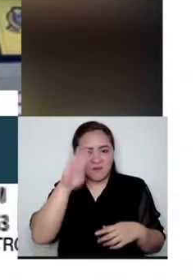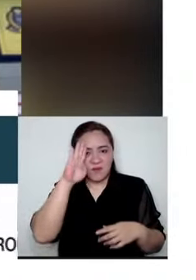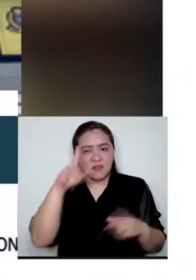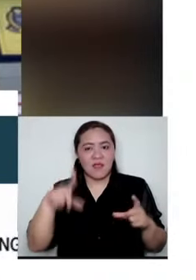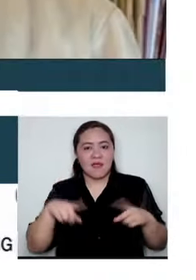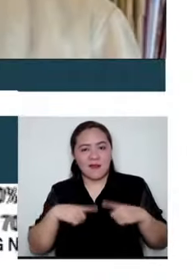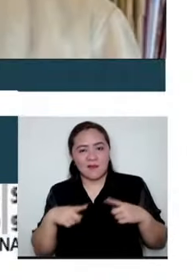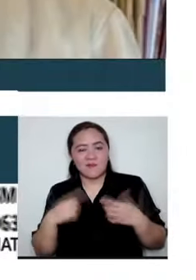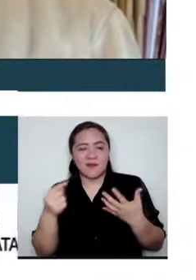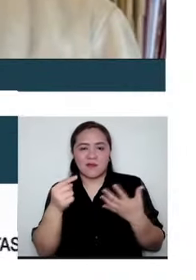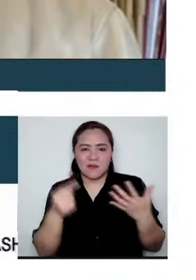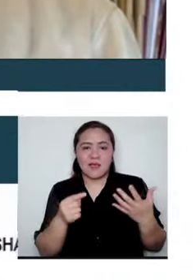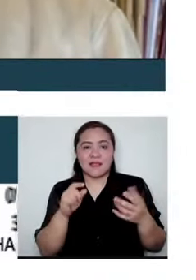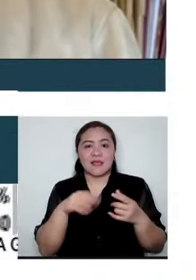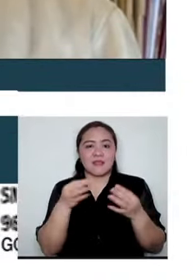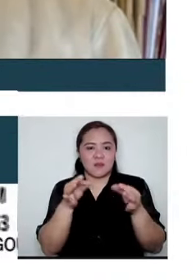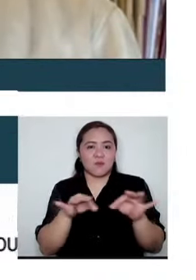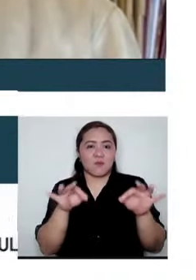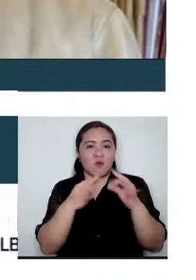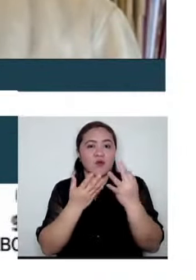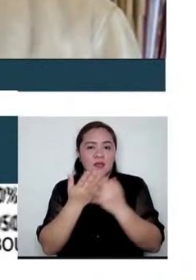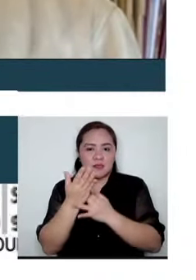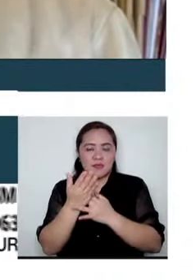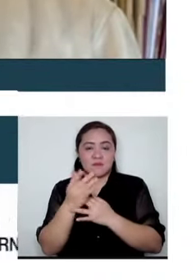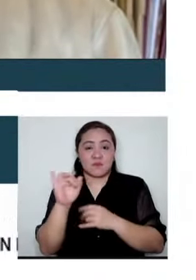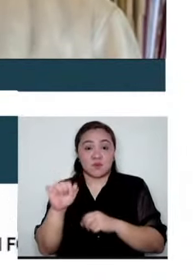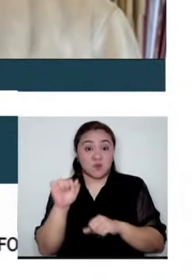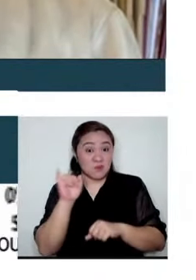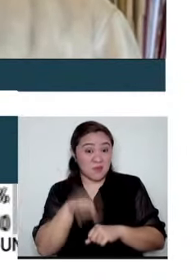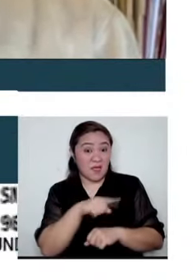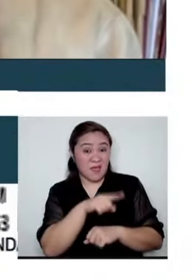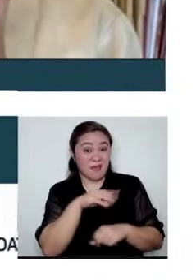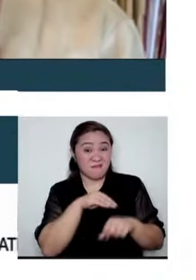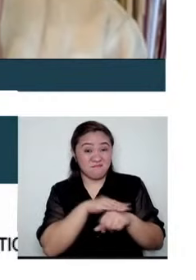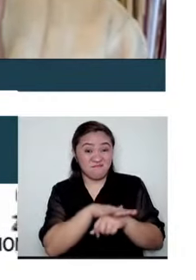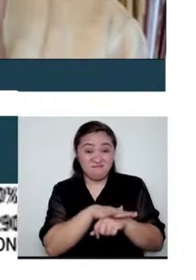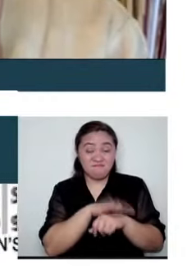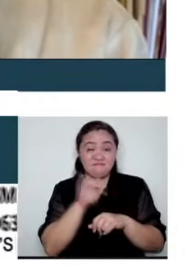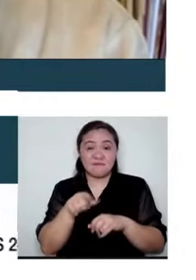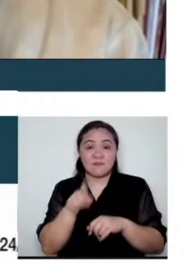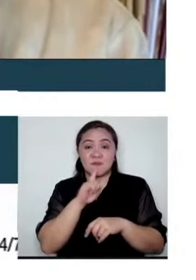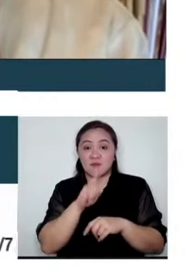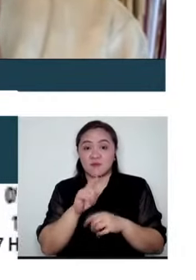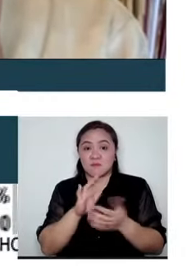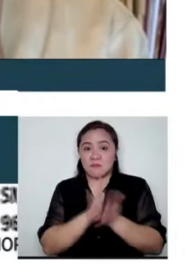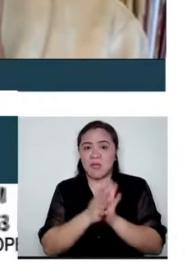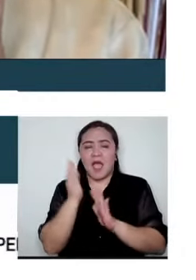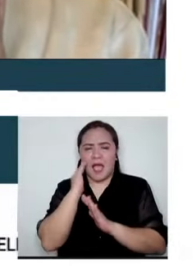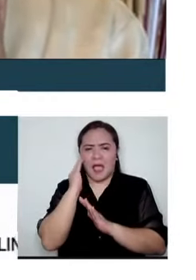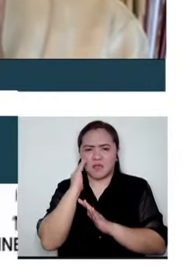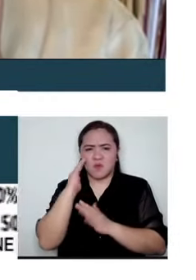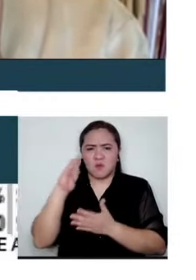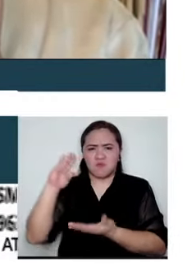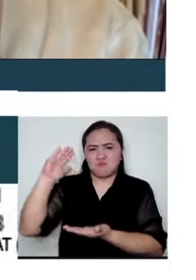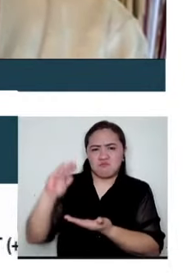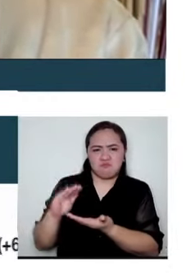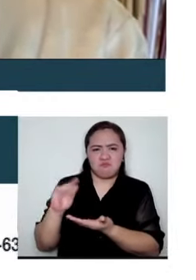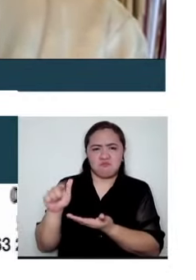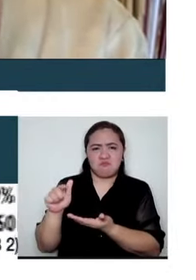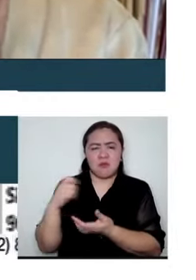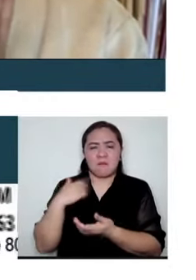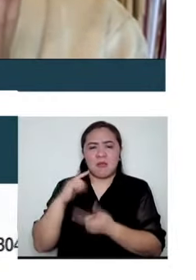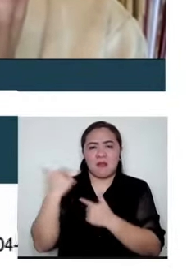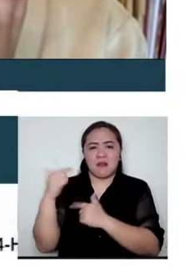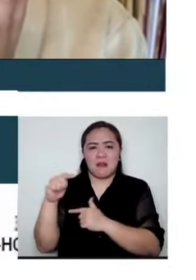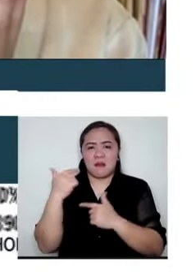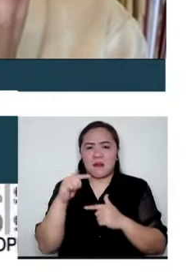depende talaga, and that has really affected the momentum. Not, yes. Of course, there is a shortage of supply, yes, right? Because that's also